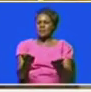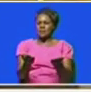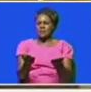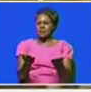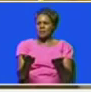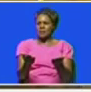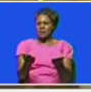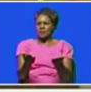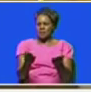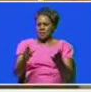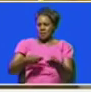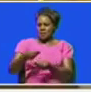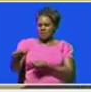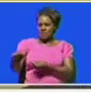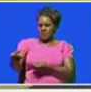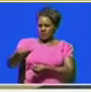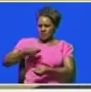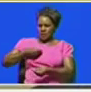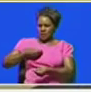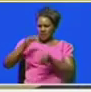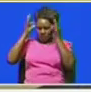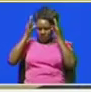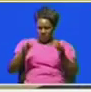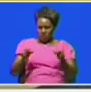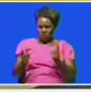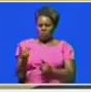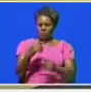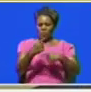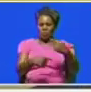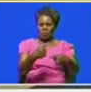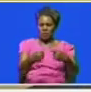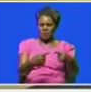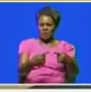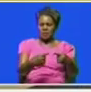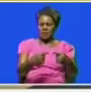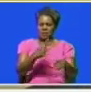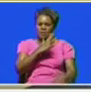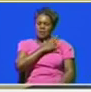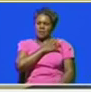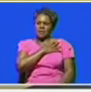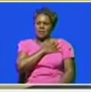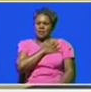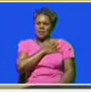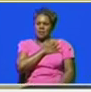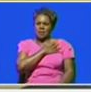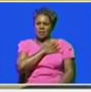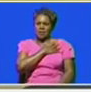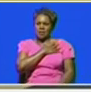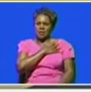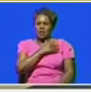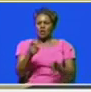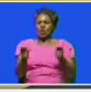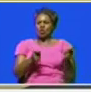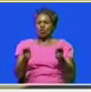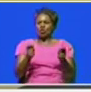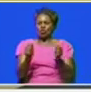the principle of give and take. The decision making process of NASA is actually controlled by